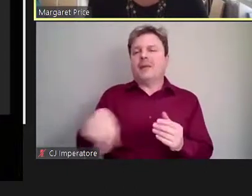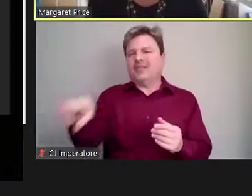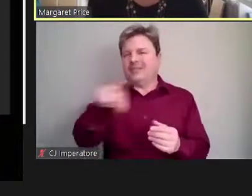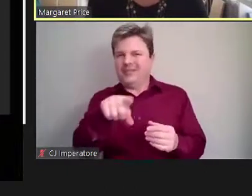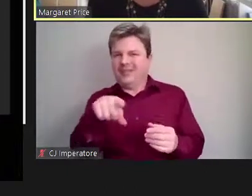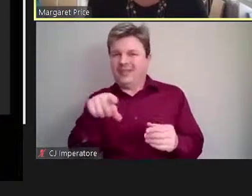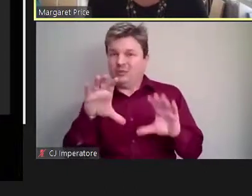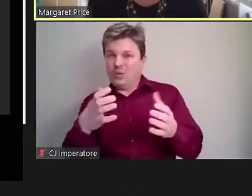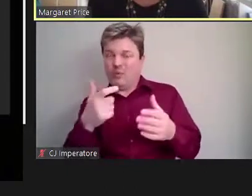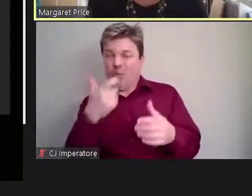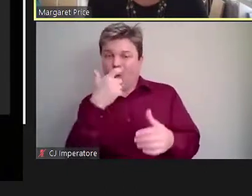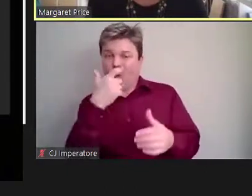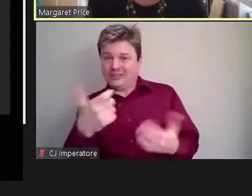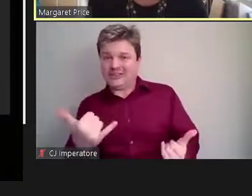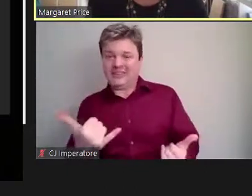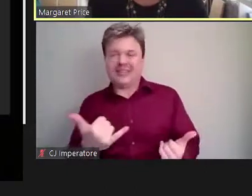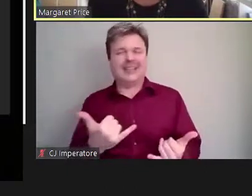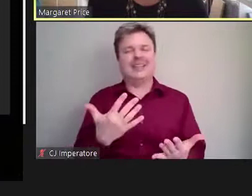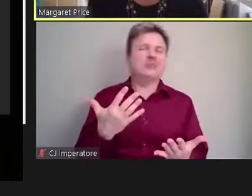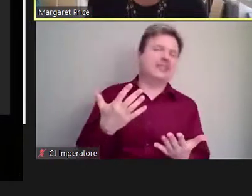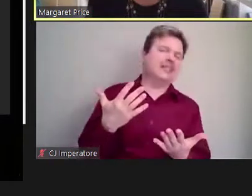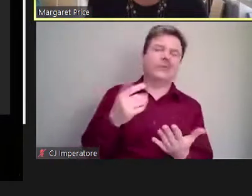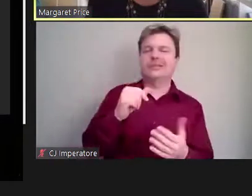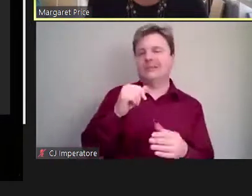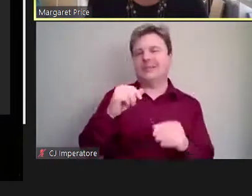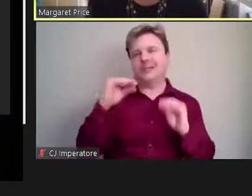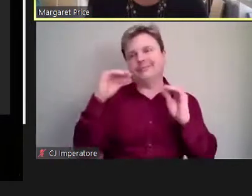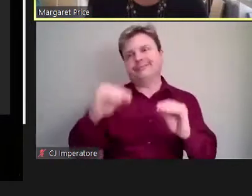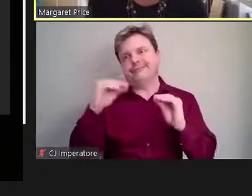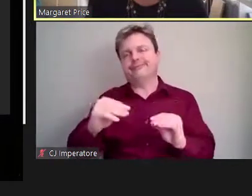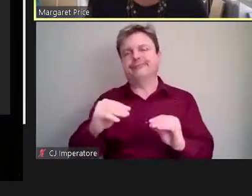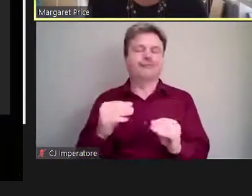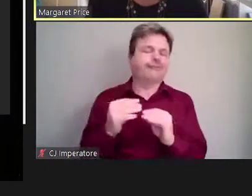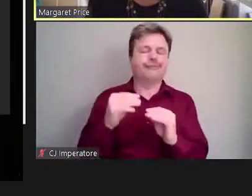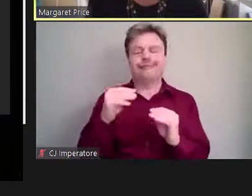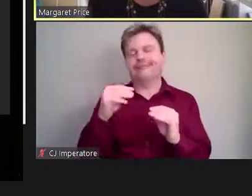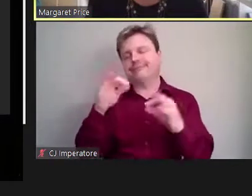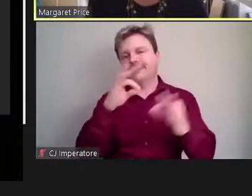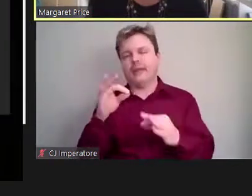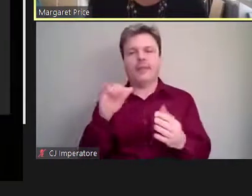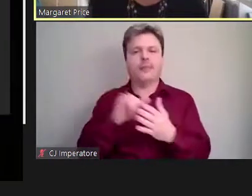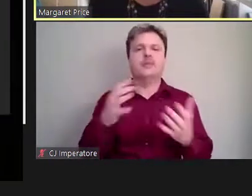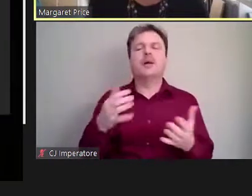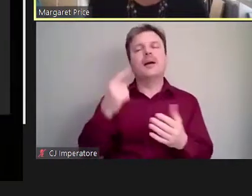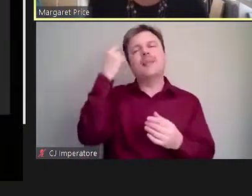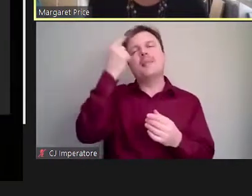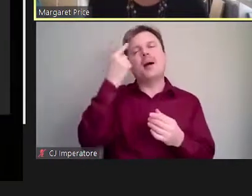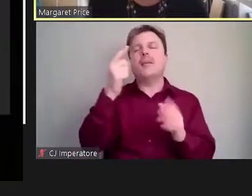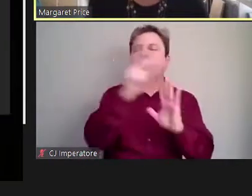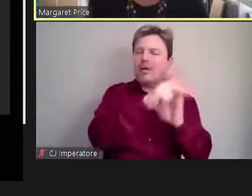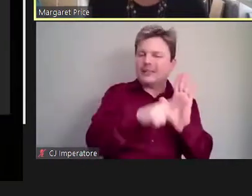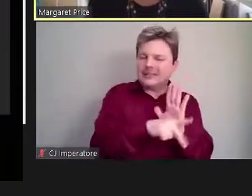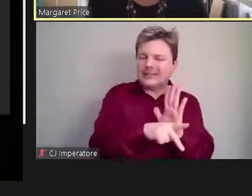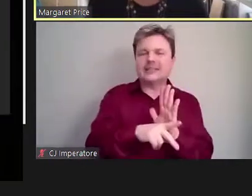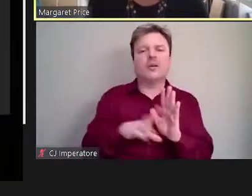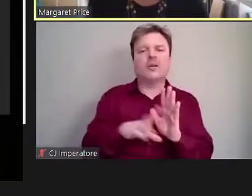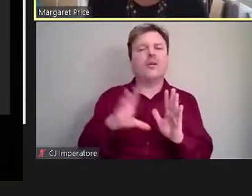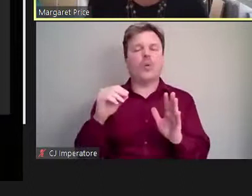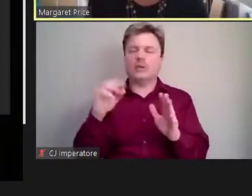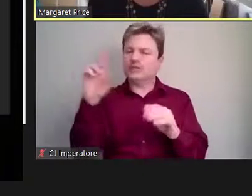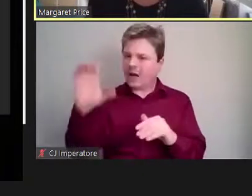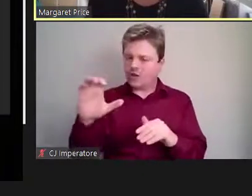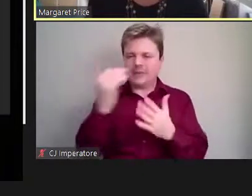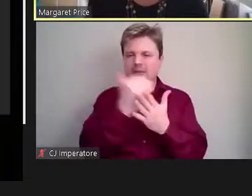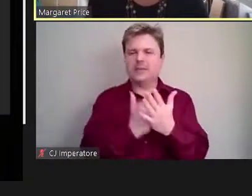on, is think about designing those kinds of policies or documents in ways that open space rather